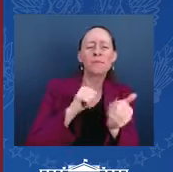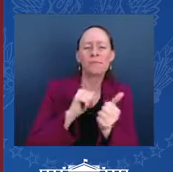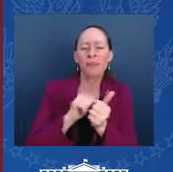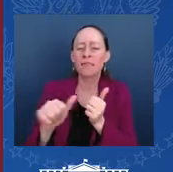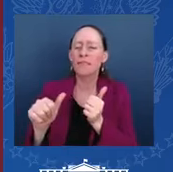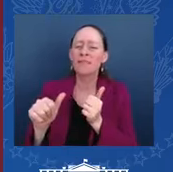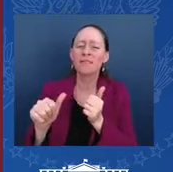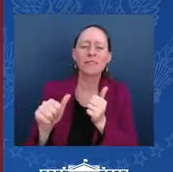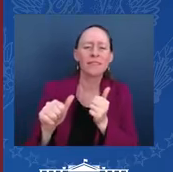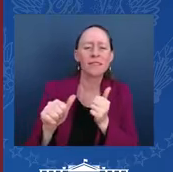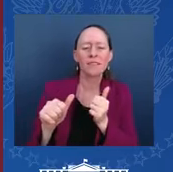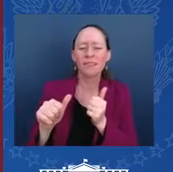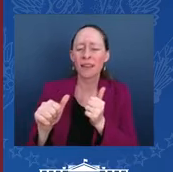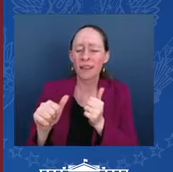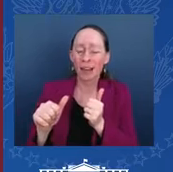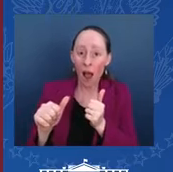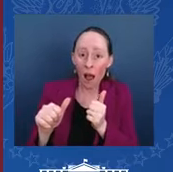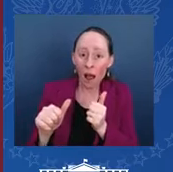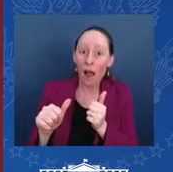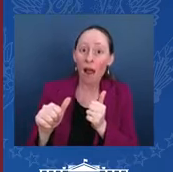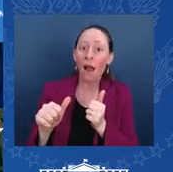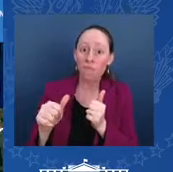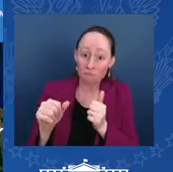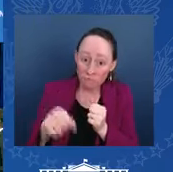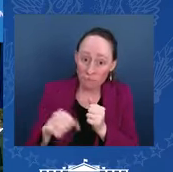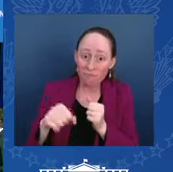hell of a lot big done.